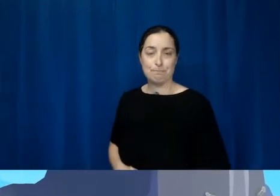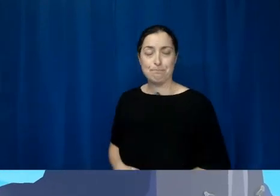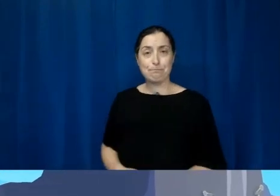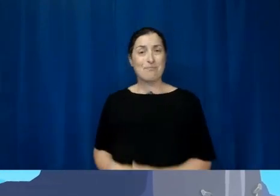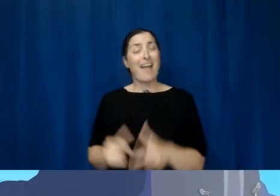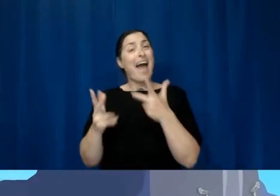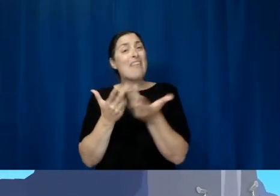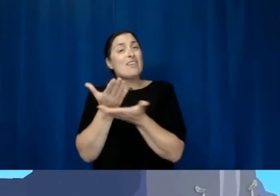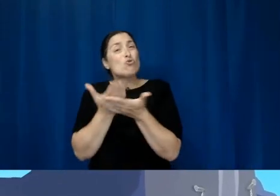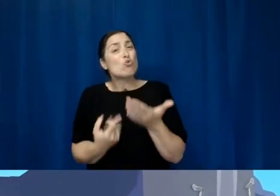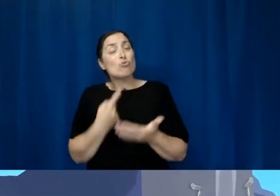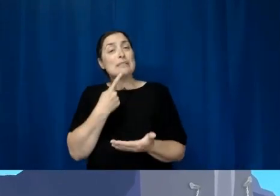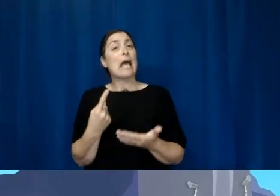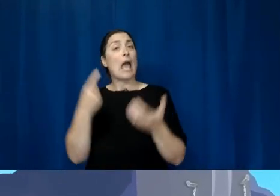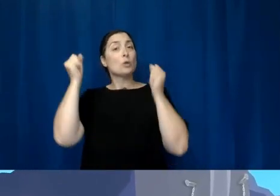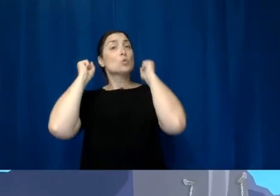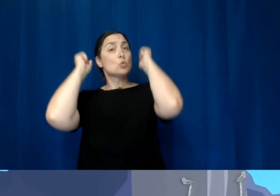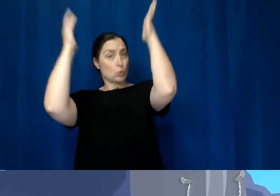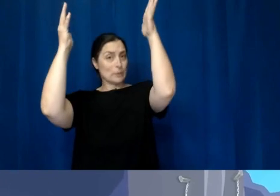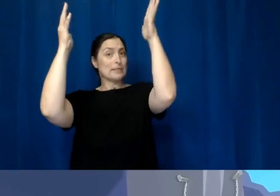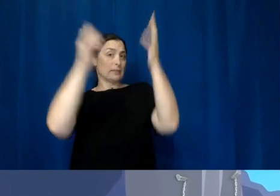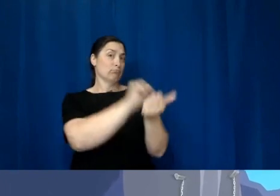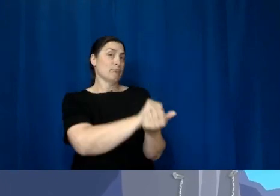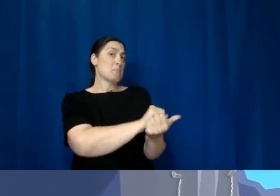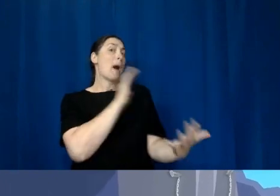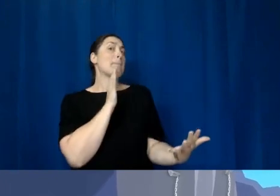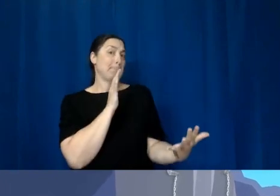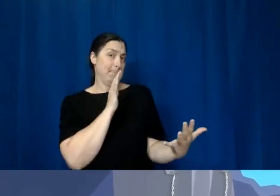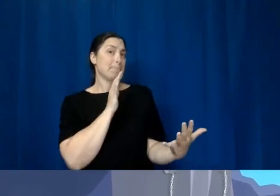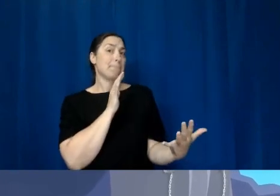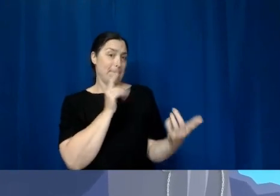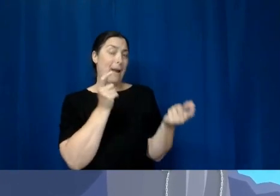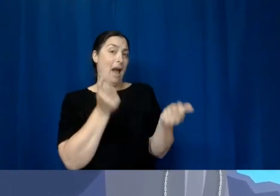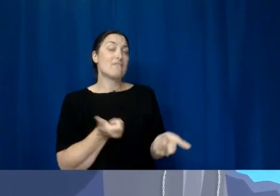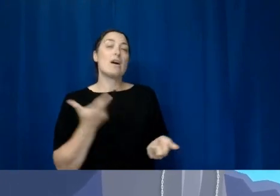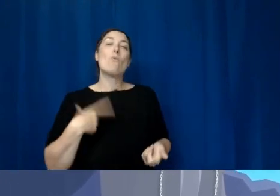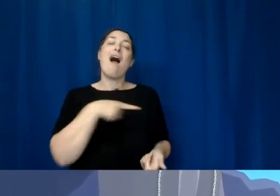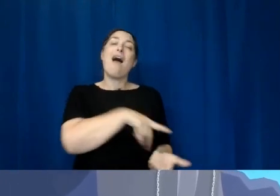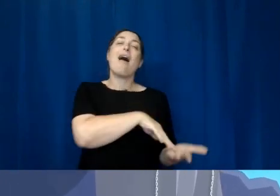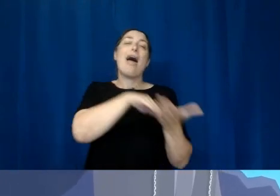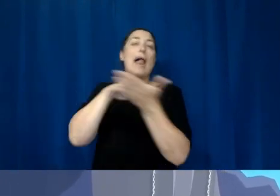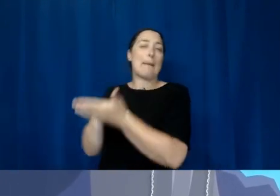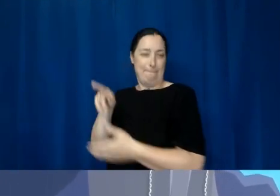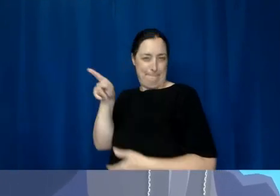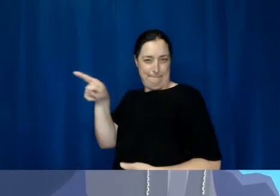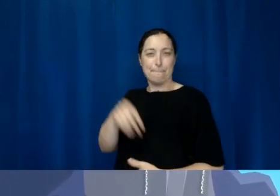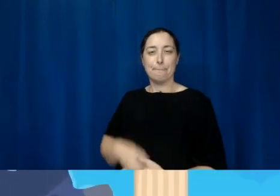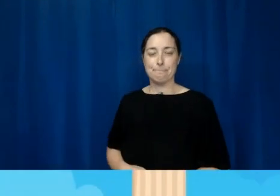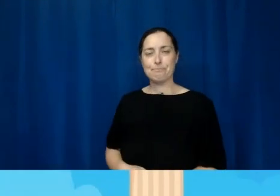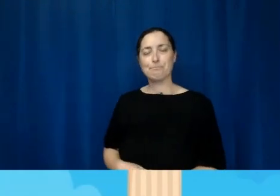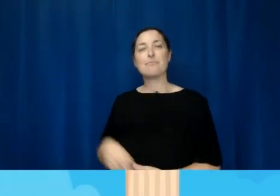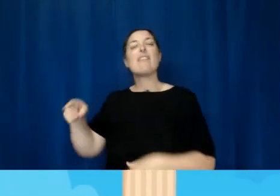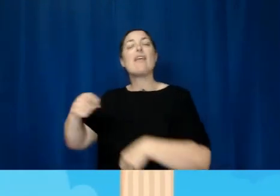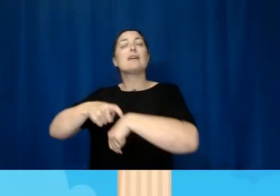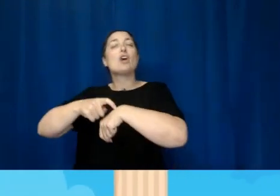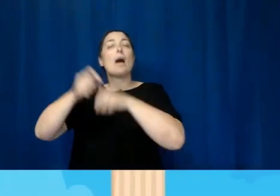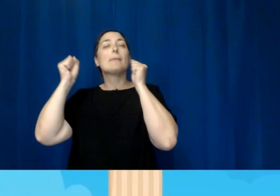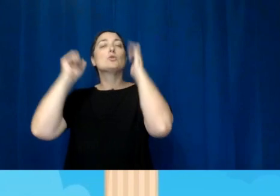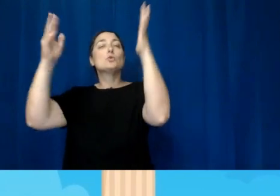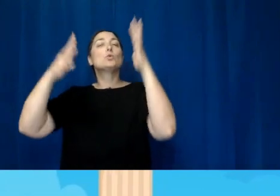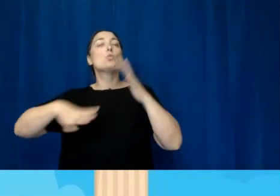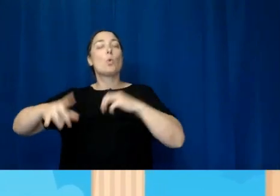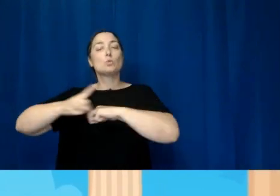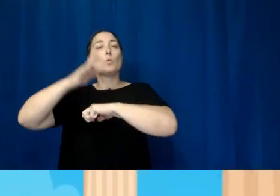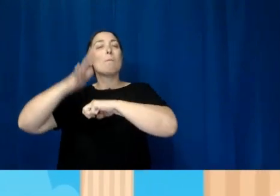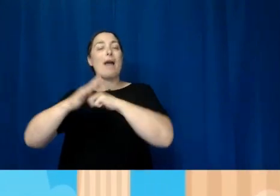myth say that Zeus released Prometheus from his chains after Prometheus did the Olympian a great service. At the time, Zeus planned to marry